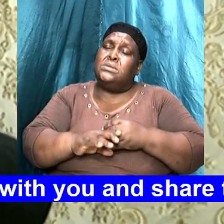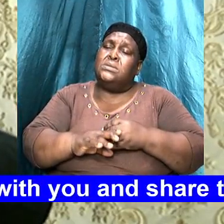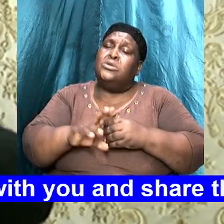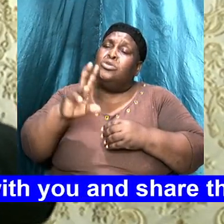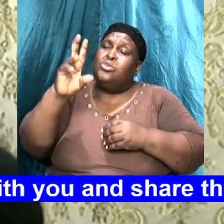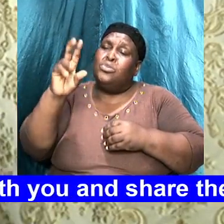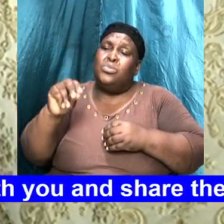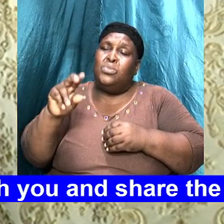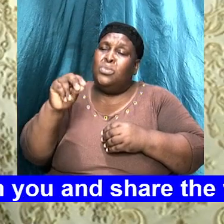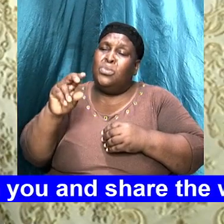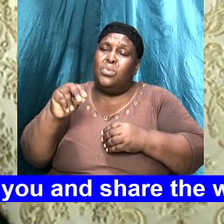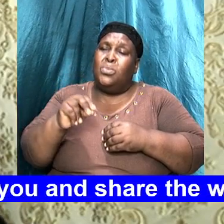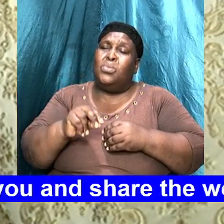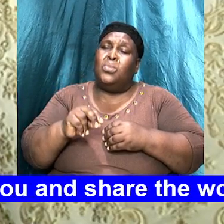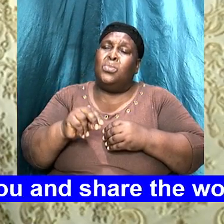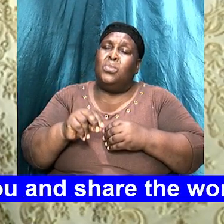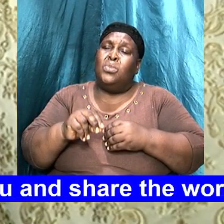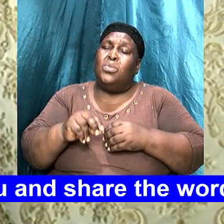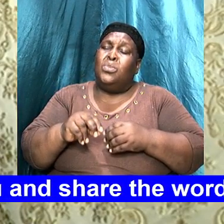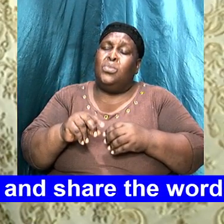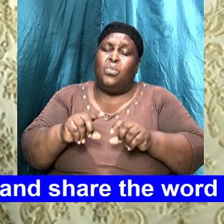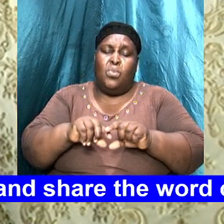no particular group